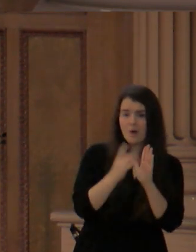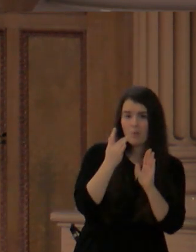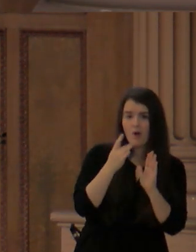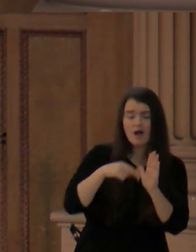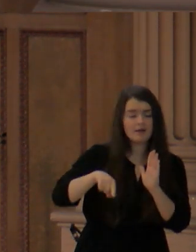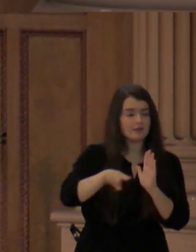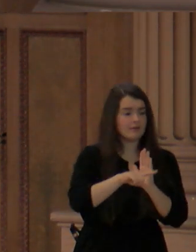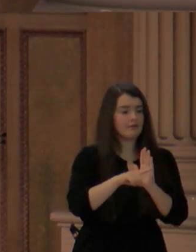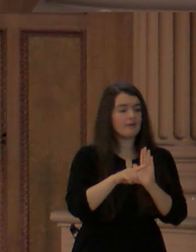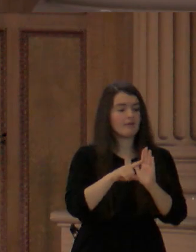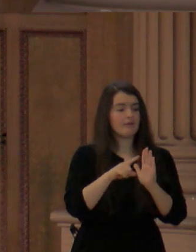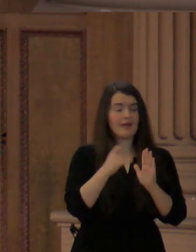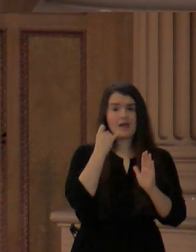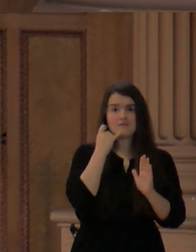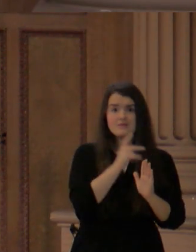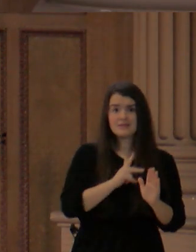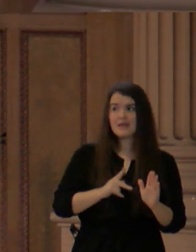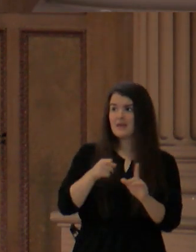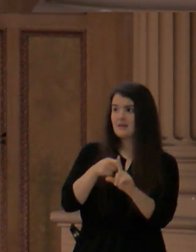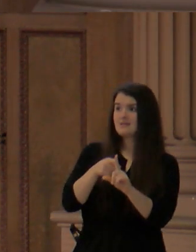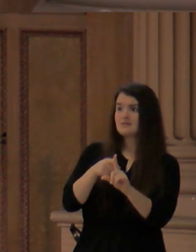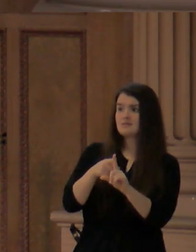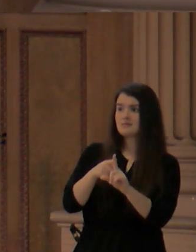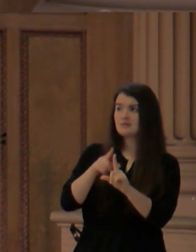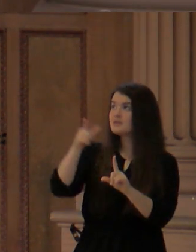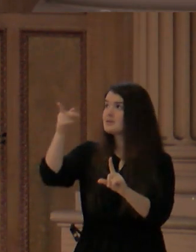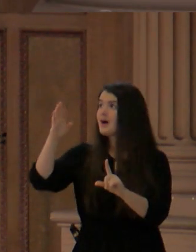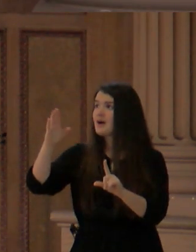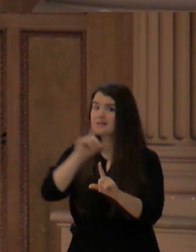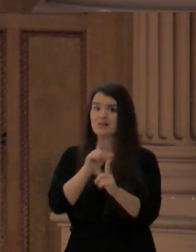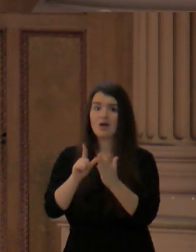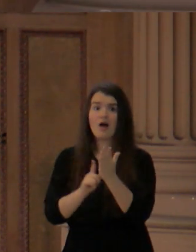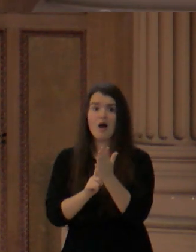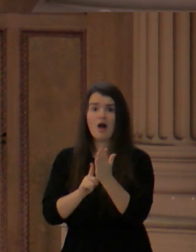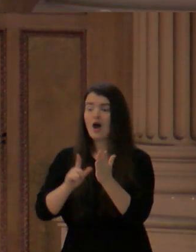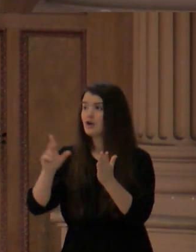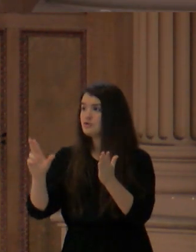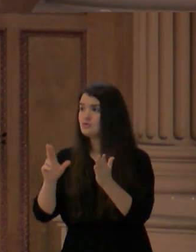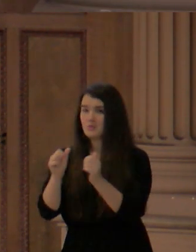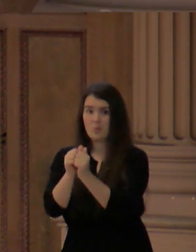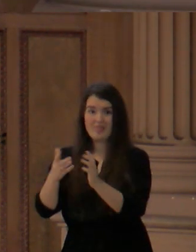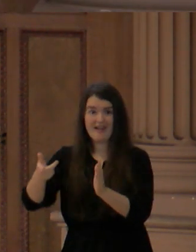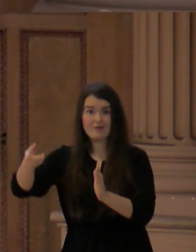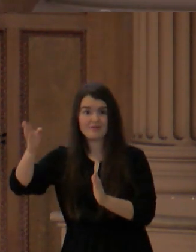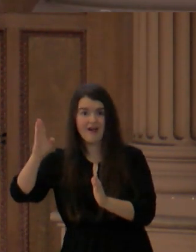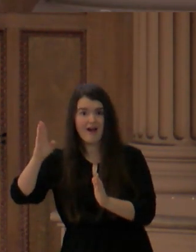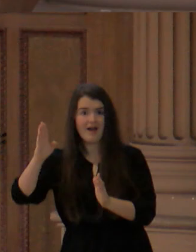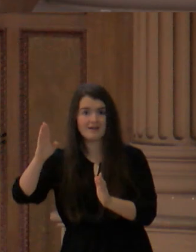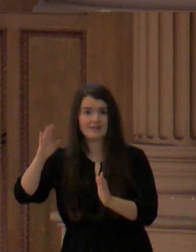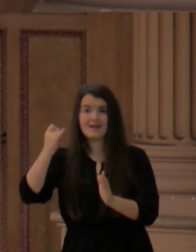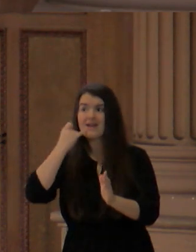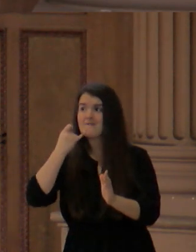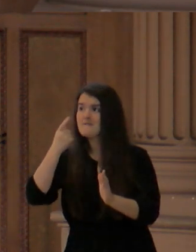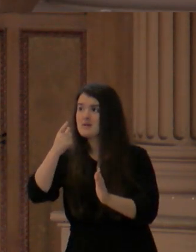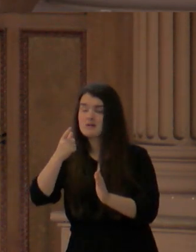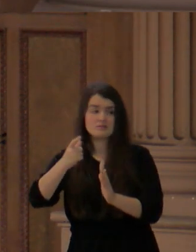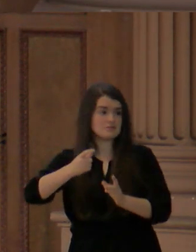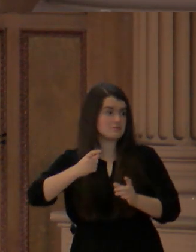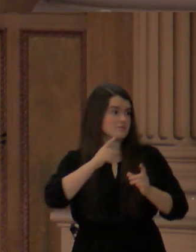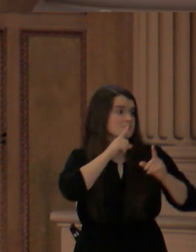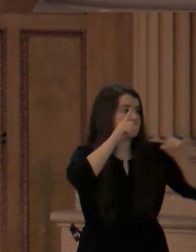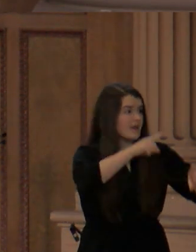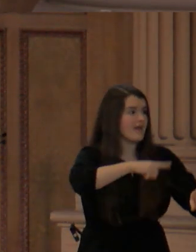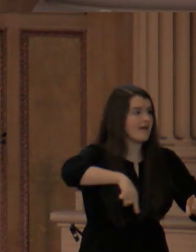to impose it from the outside with force but when you try to impose good laws on people with bad hearts it doesn't do any good